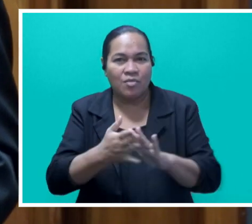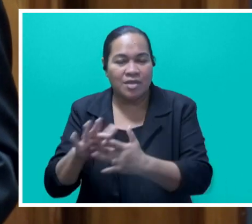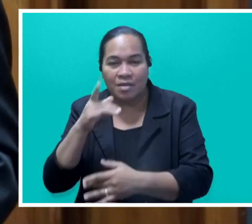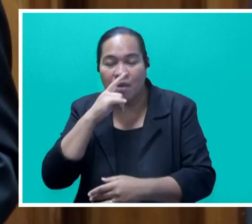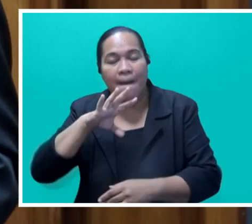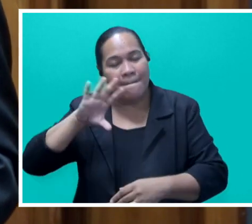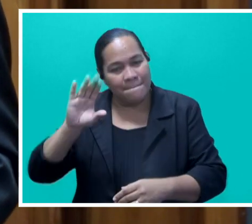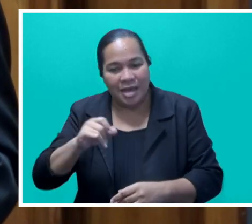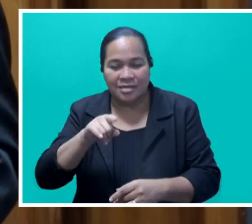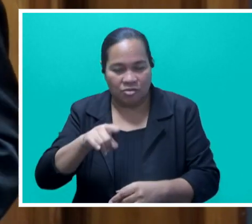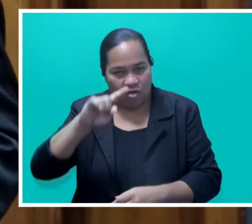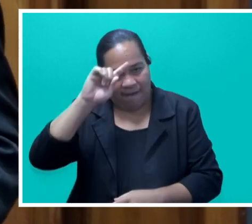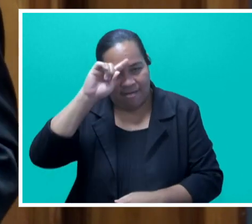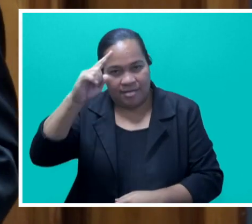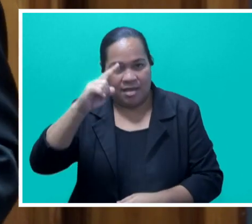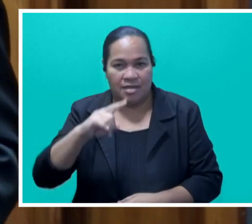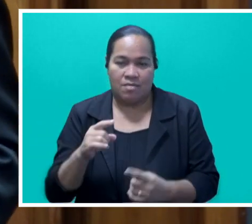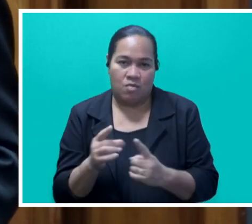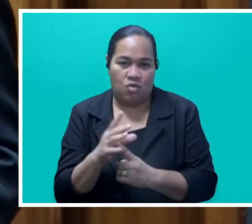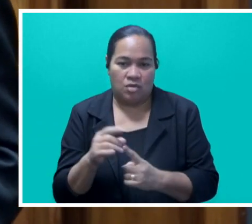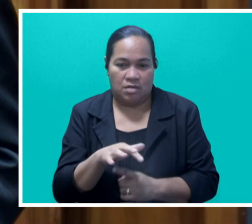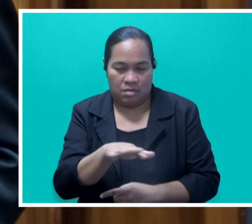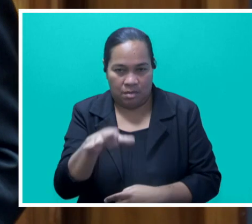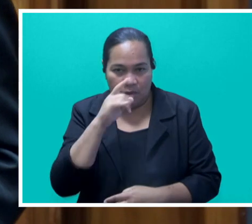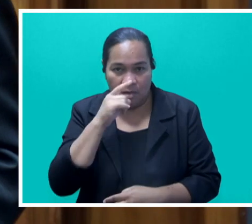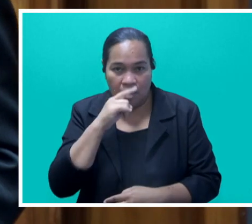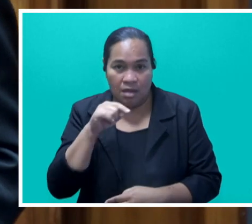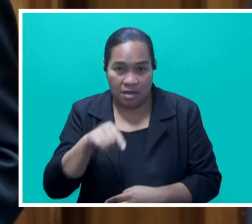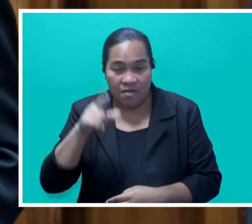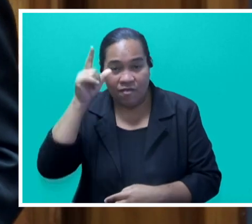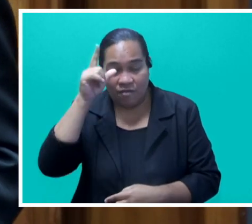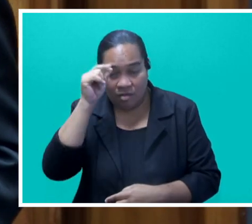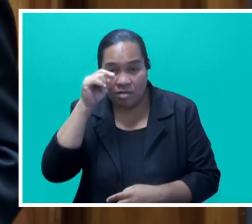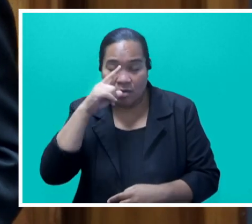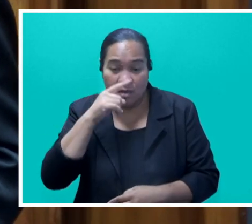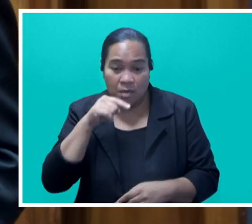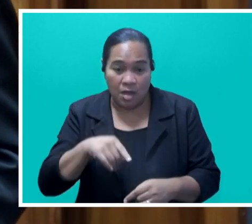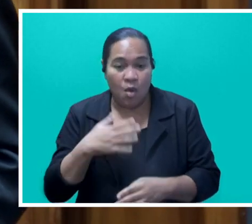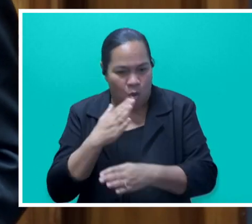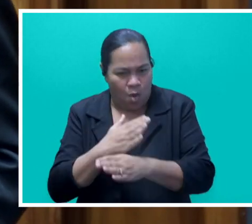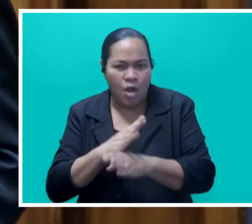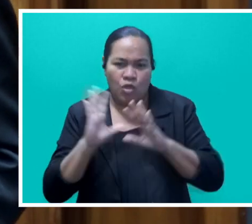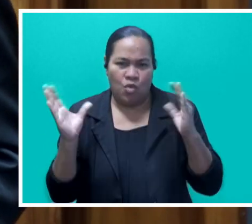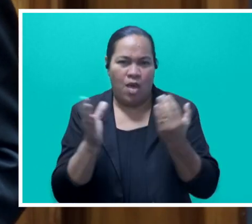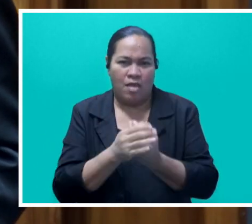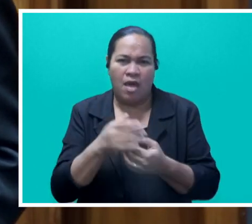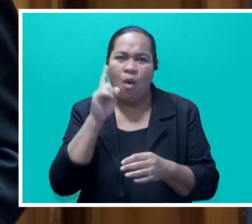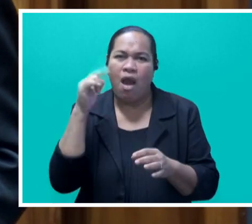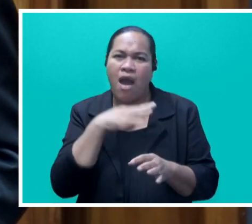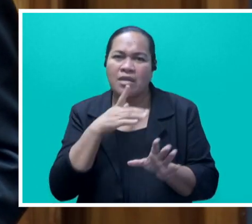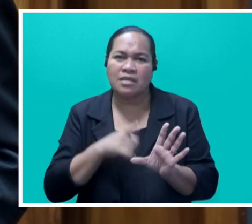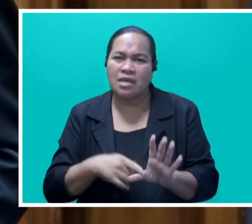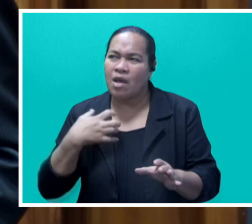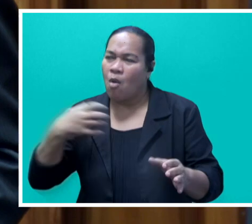must be understood. In fact, the people of Fiji have been working together for more than 100 years,